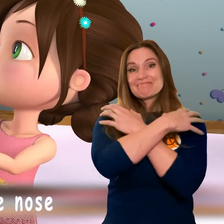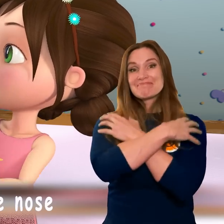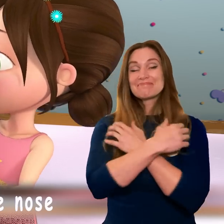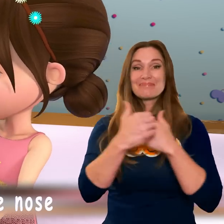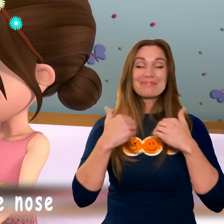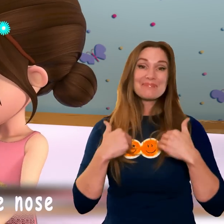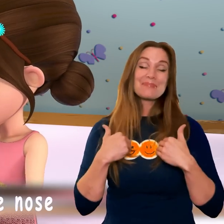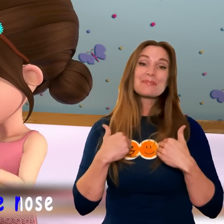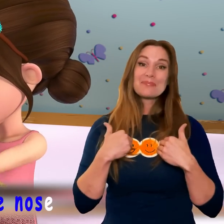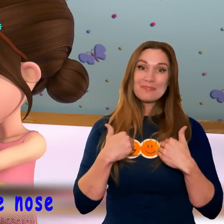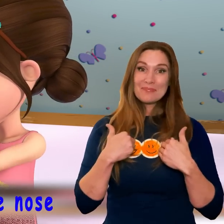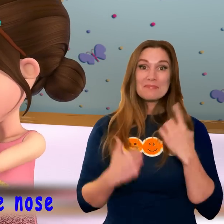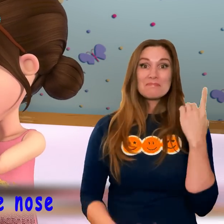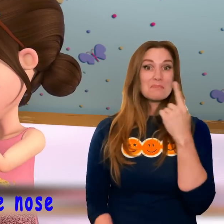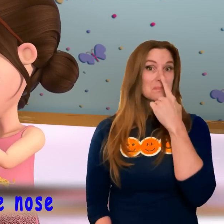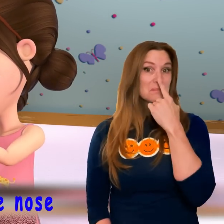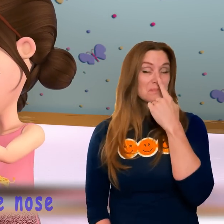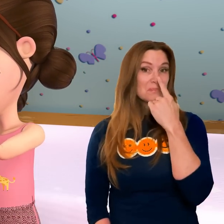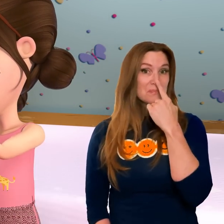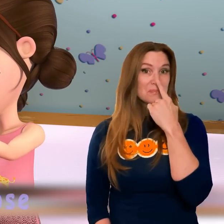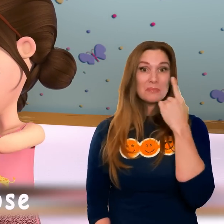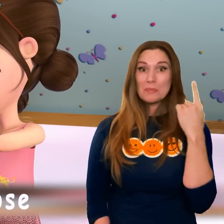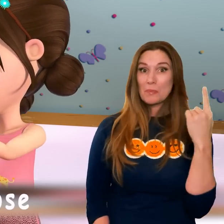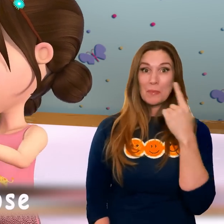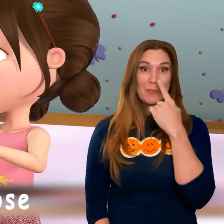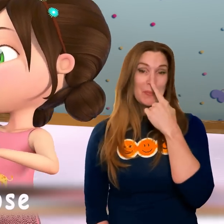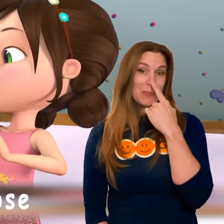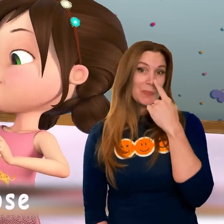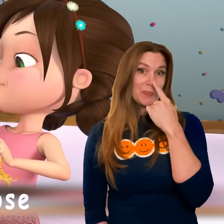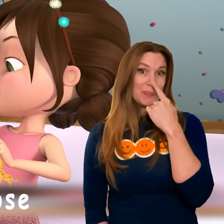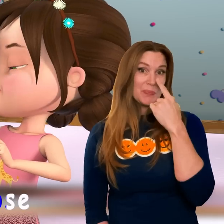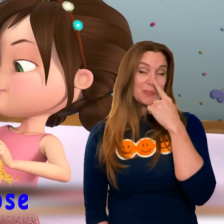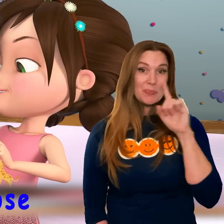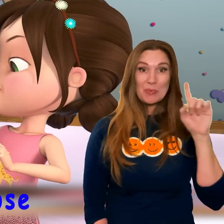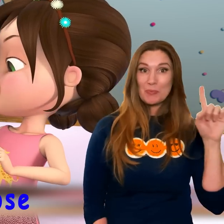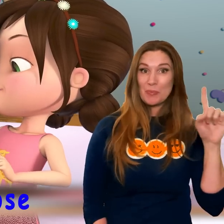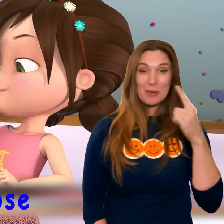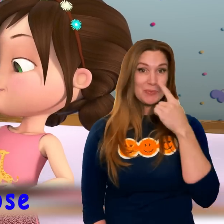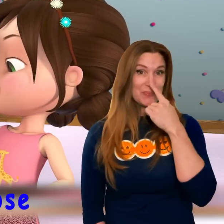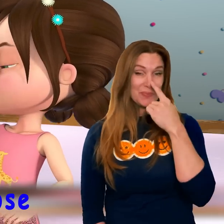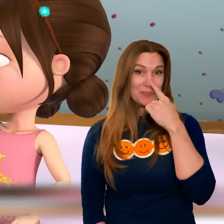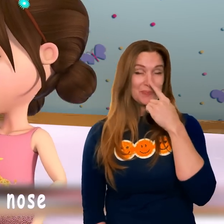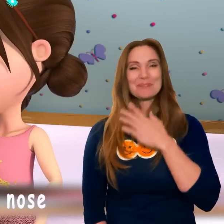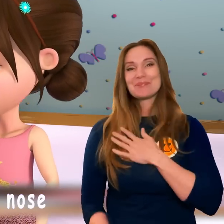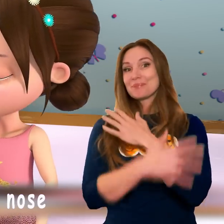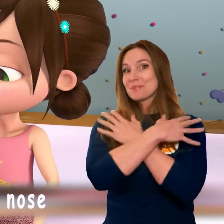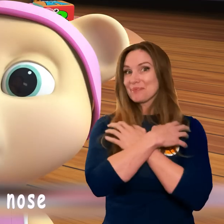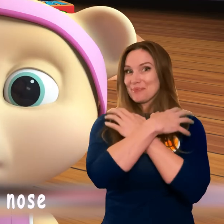my teddy bear has one nose one knows